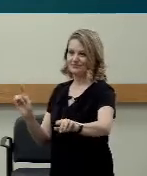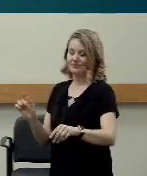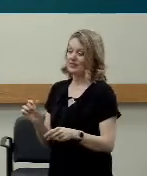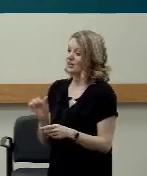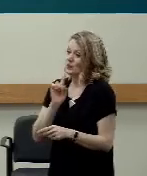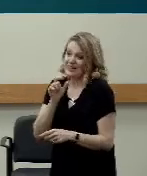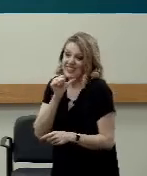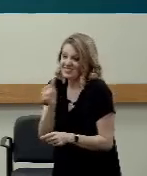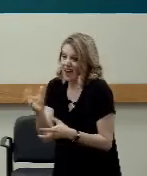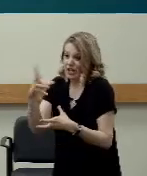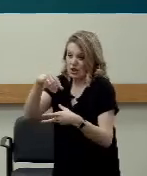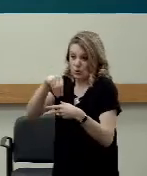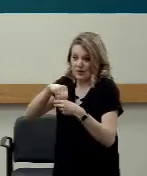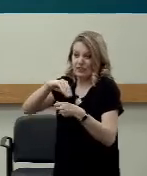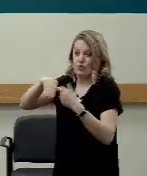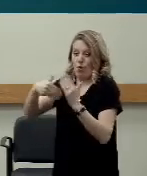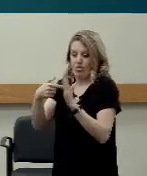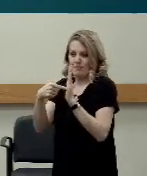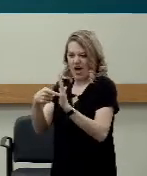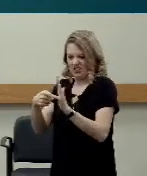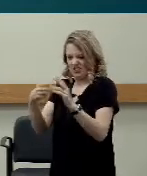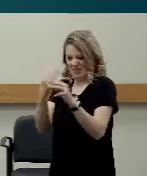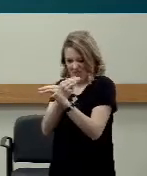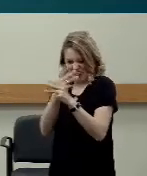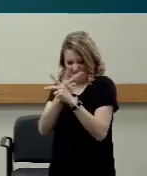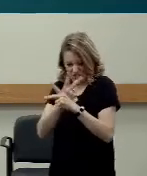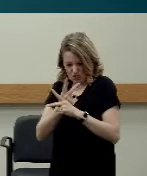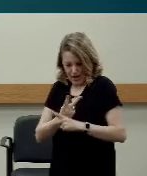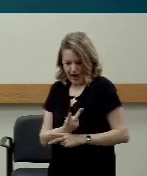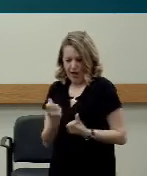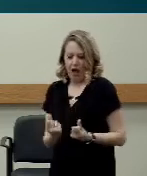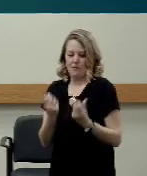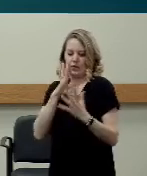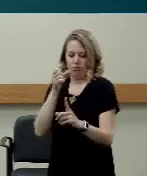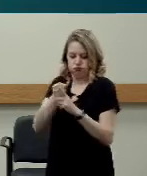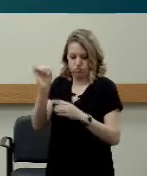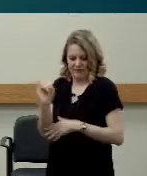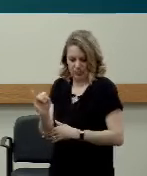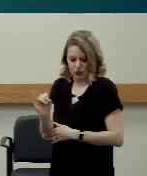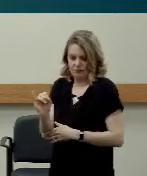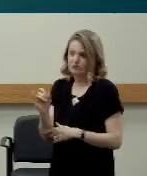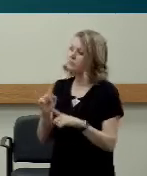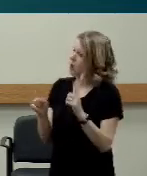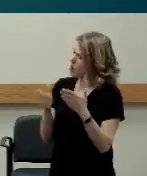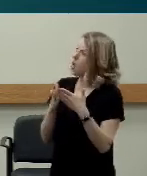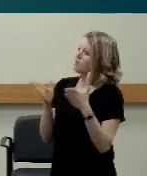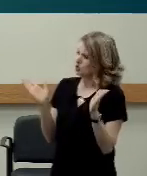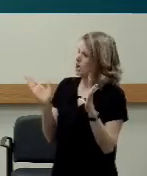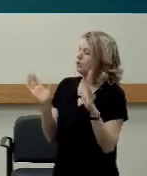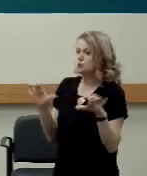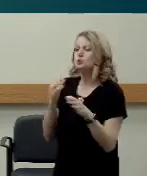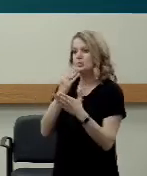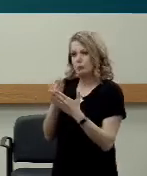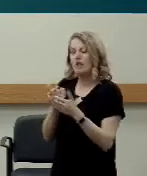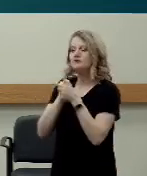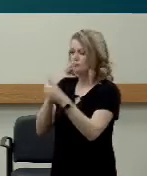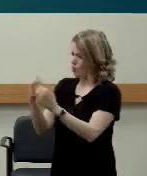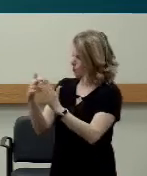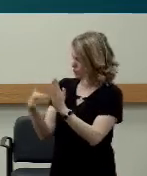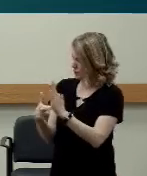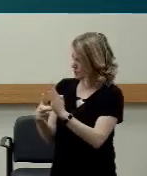models that are being used now. So, but we are conforming widely as a community. Our